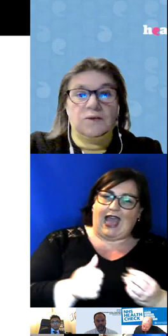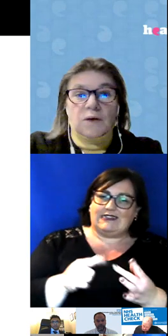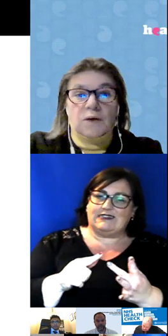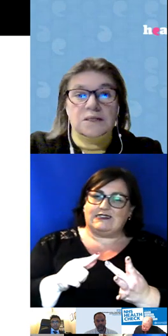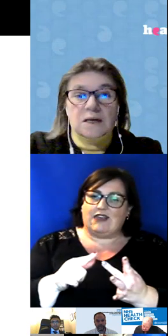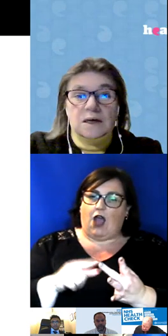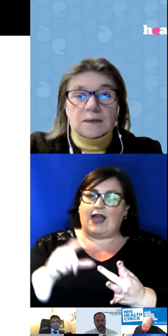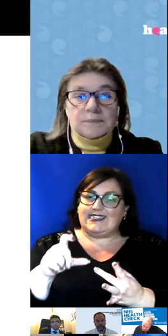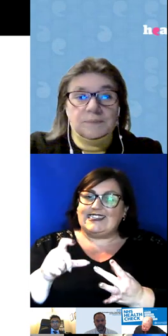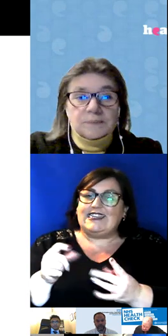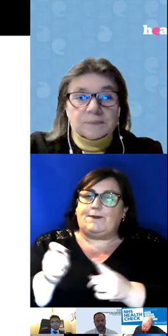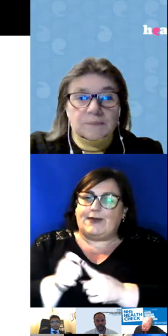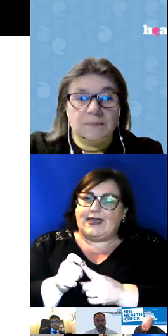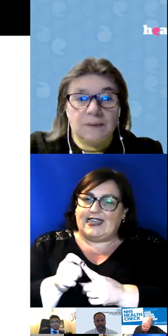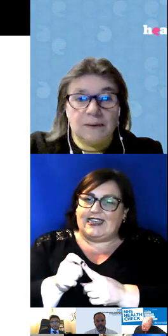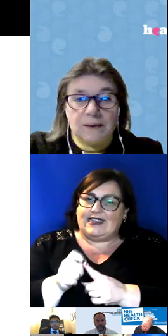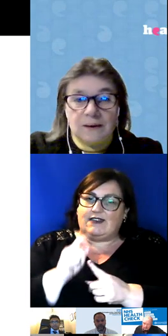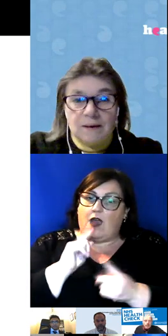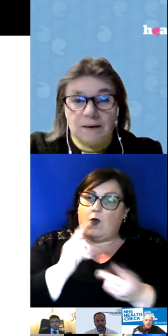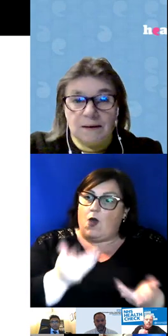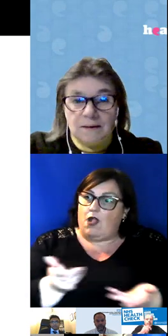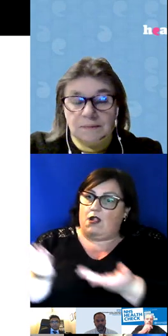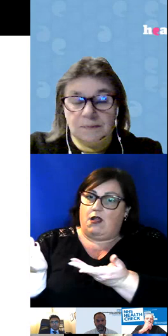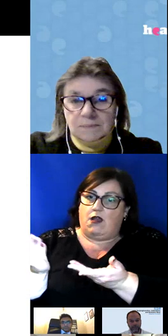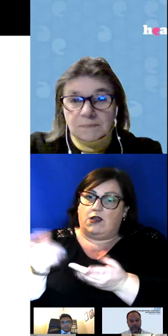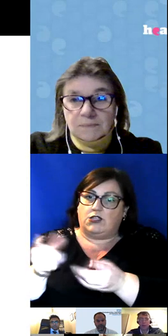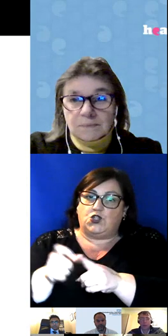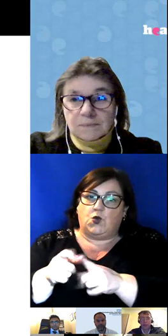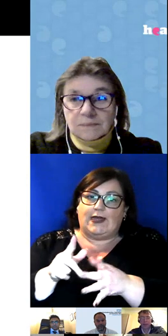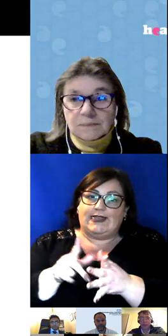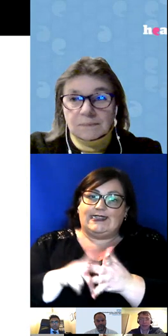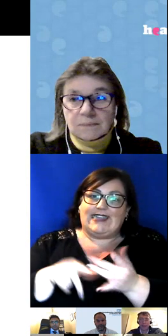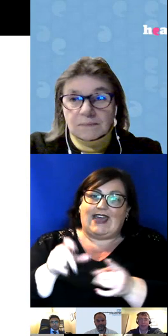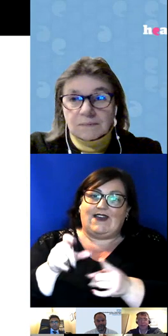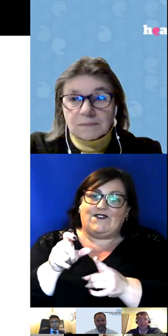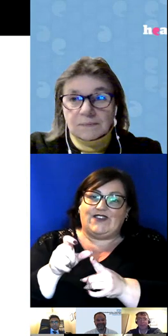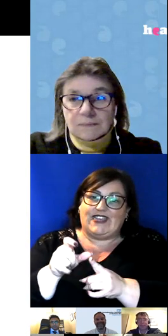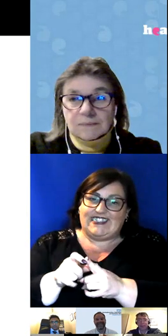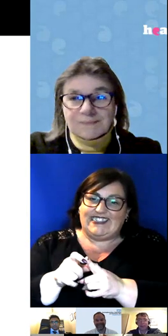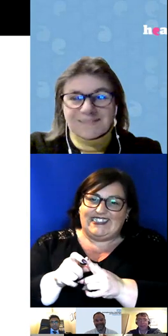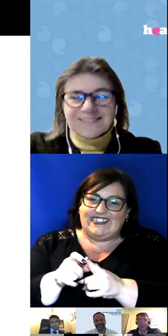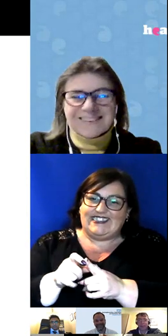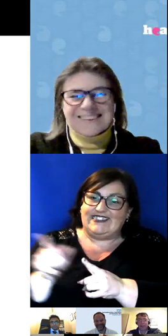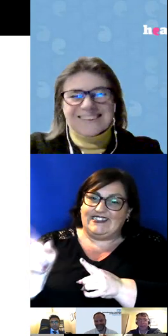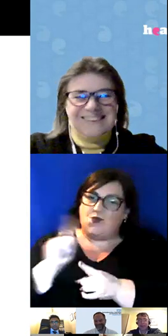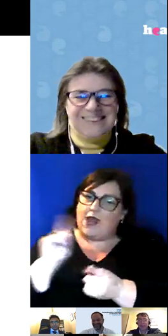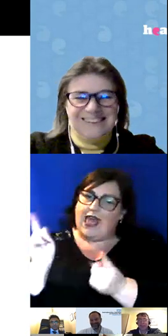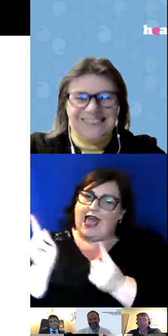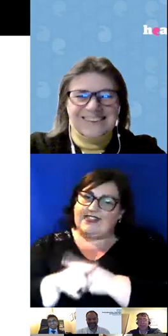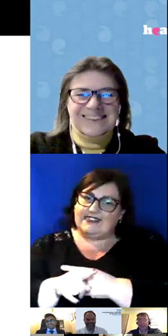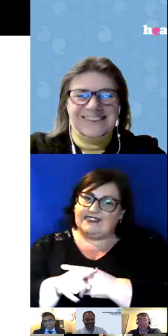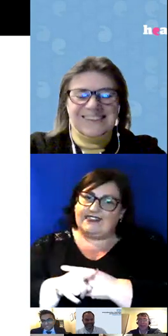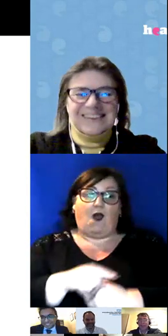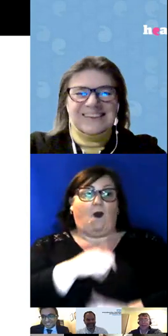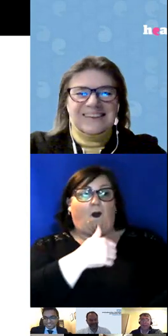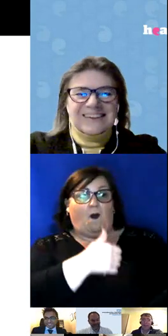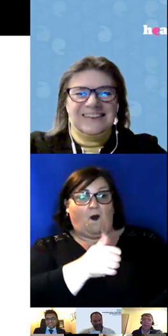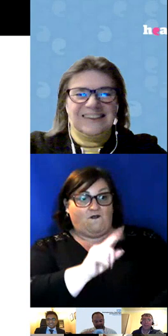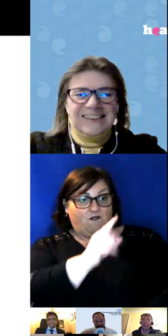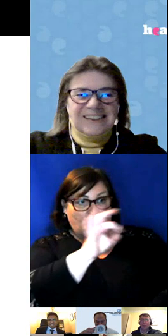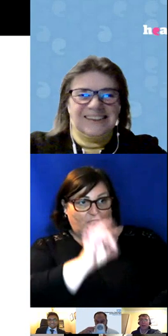David Round to answer. Yes, having confidently thought that I wouldn't get any questions, good to see I get the first one.